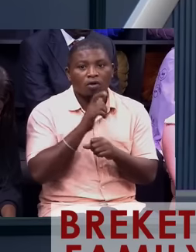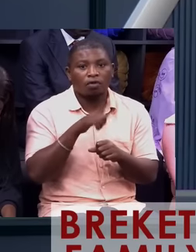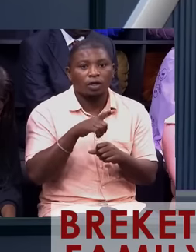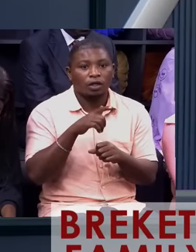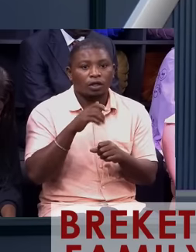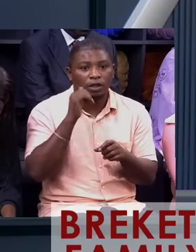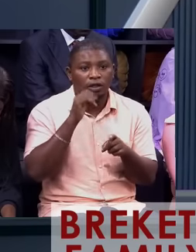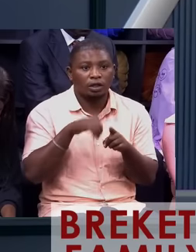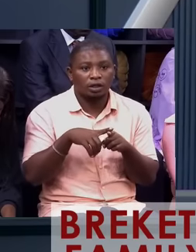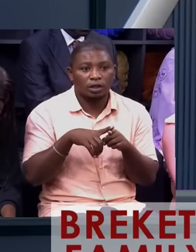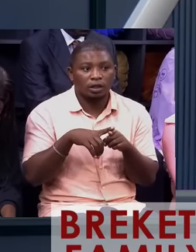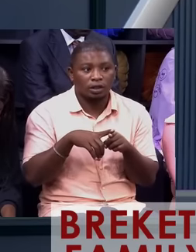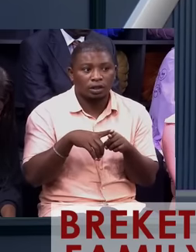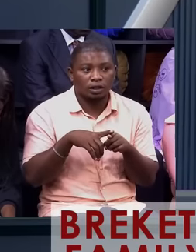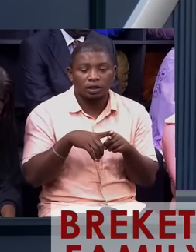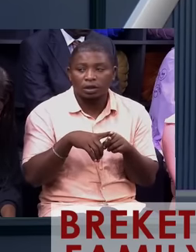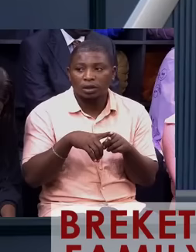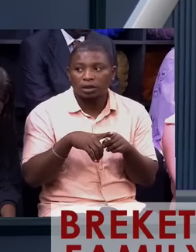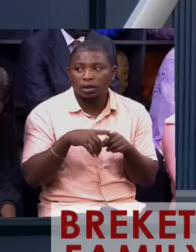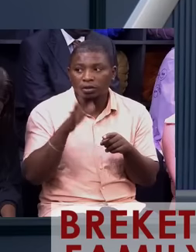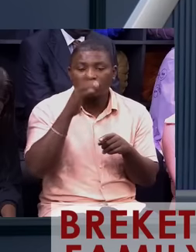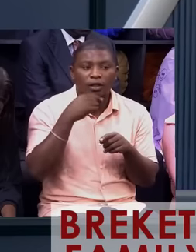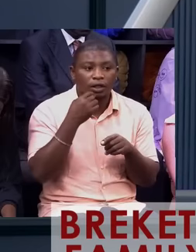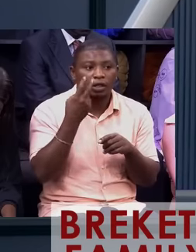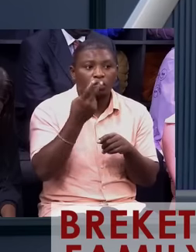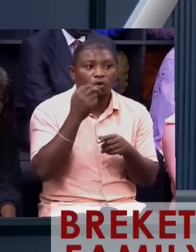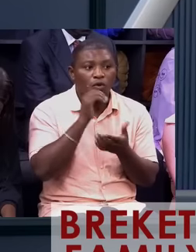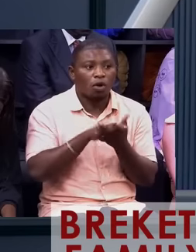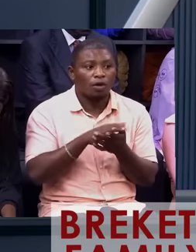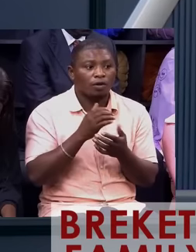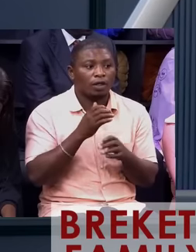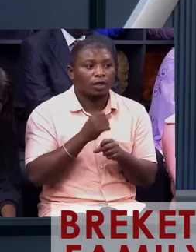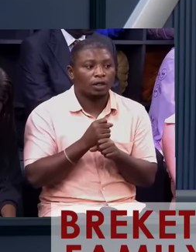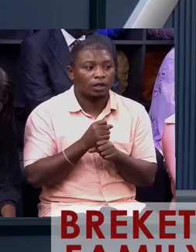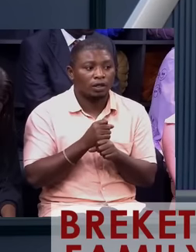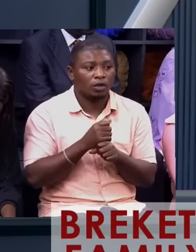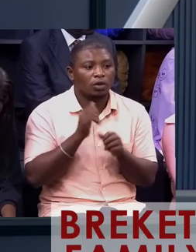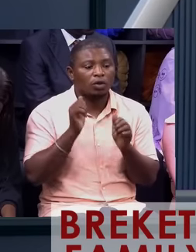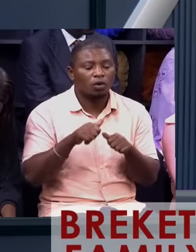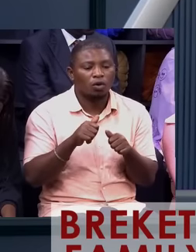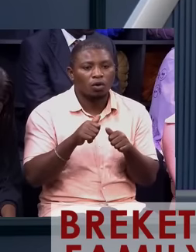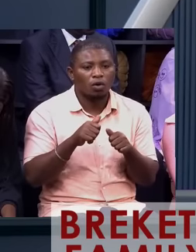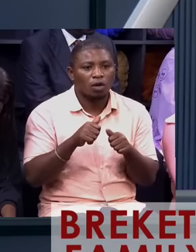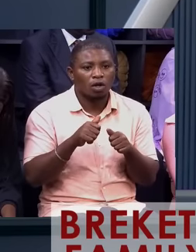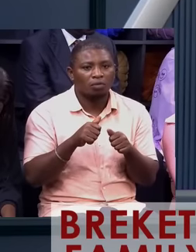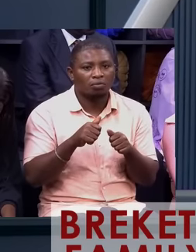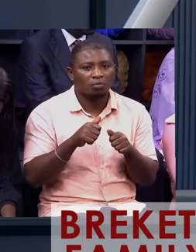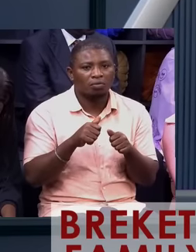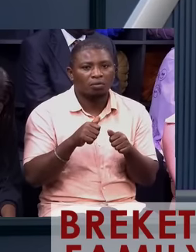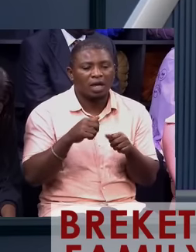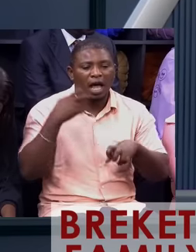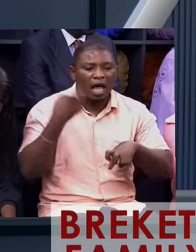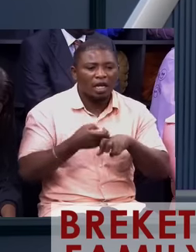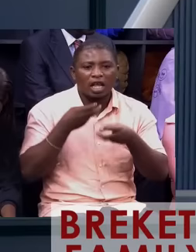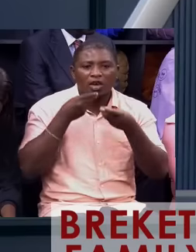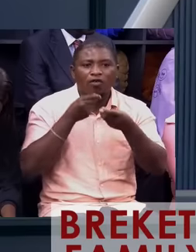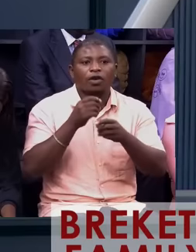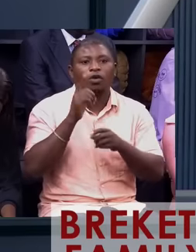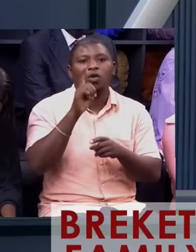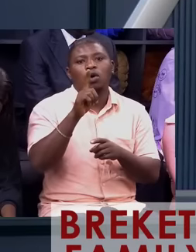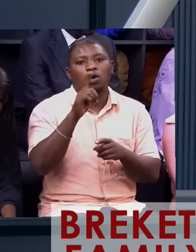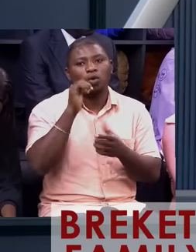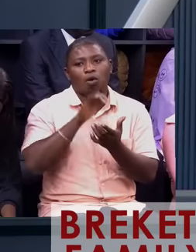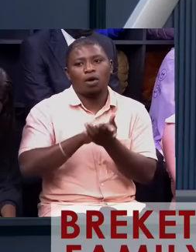here the papa two wife get he could barely feed one with children go